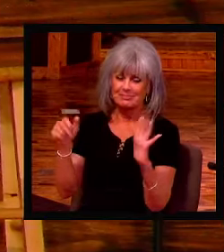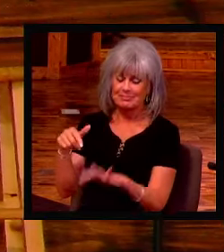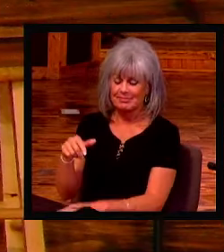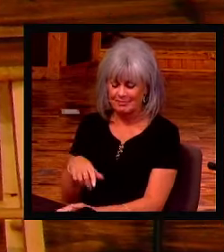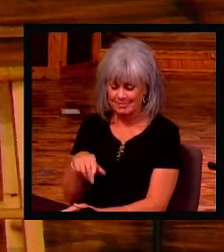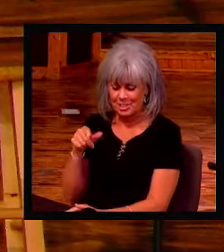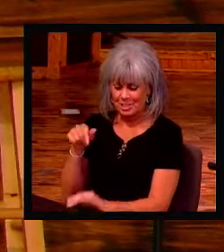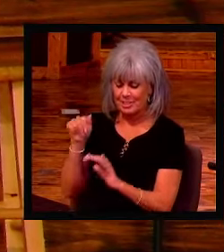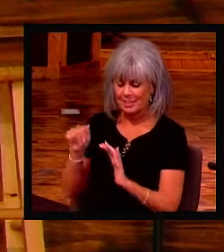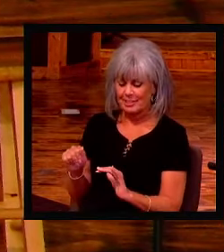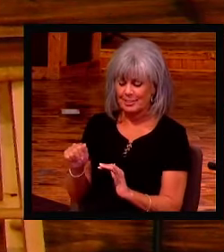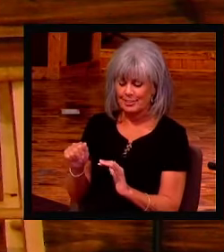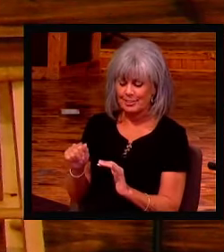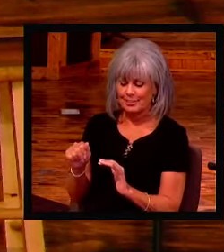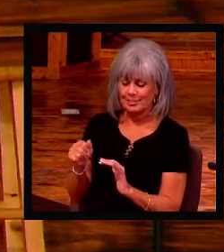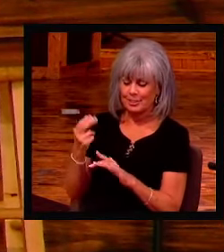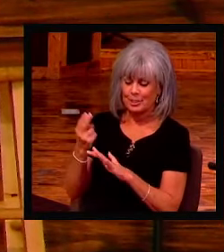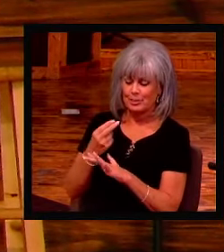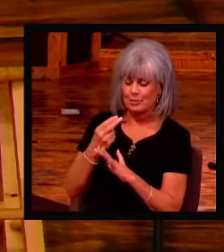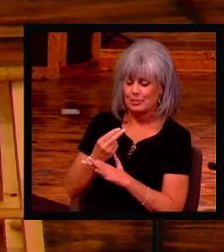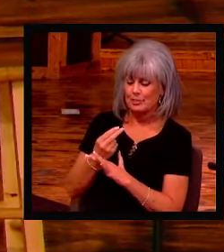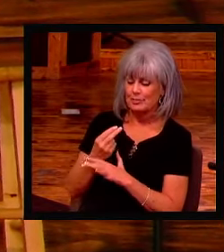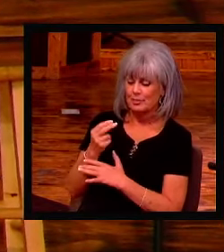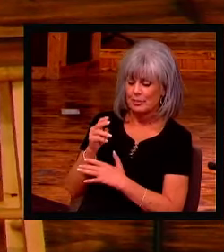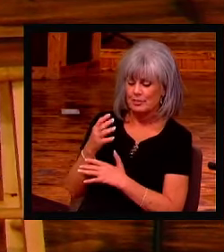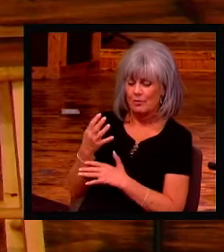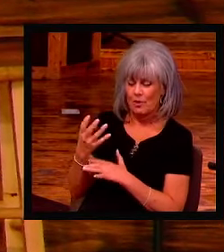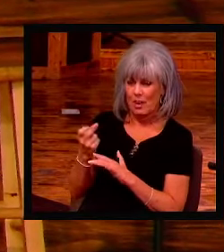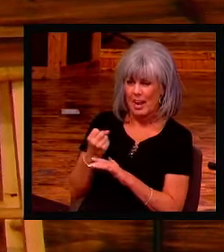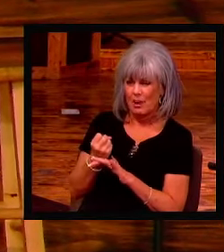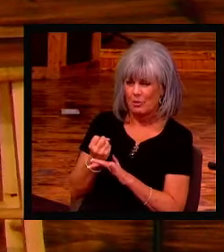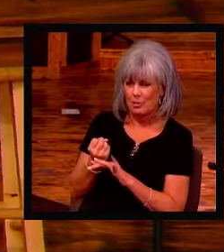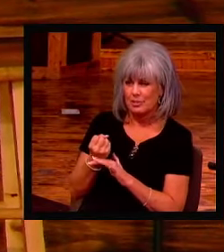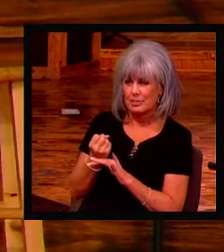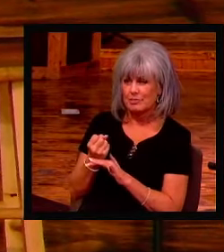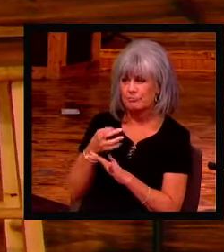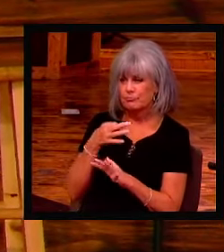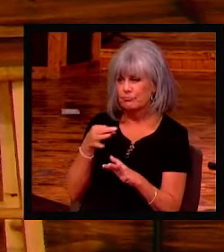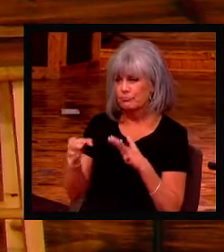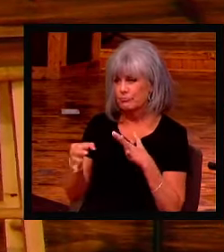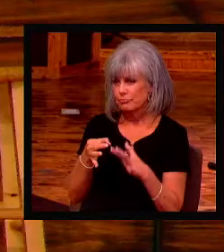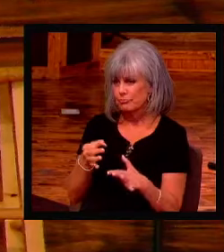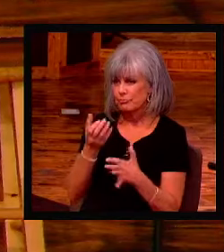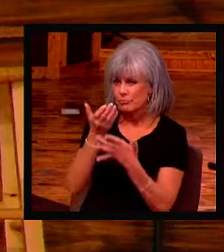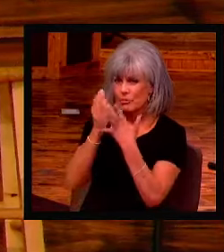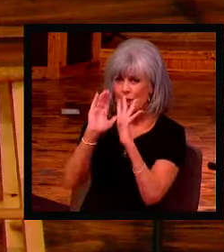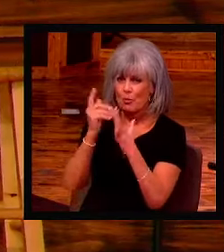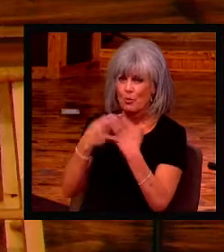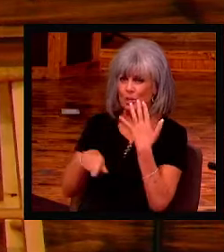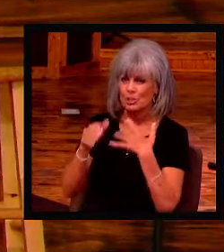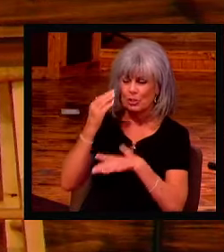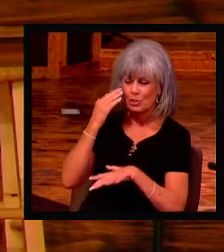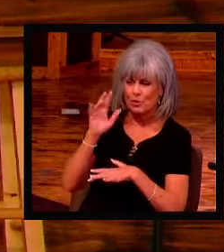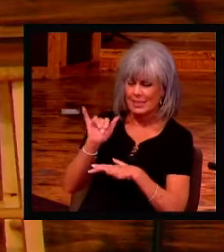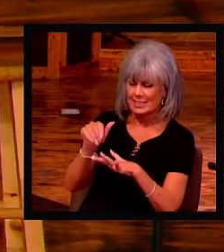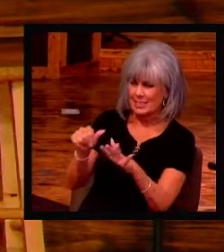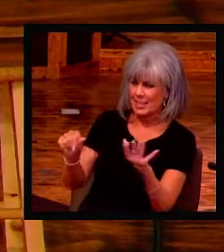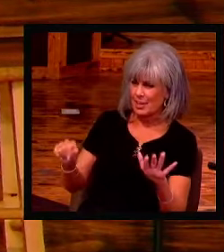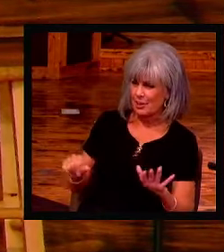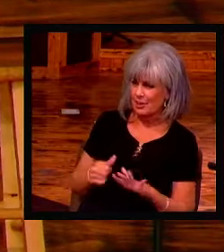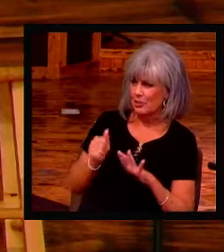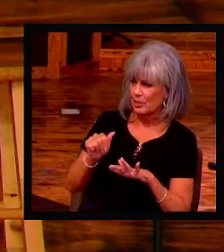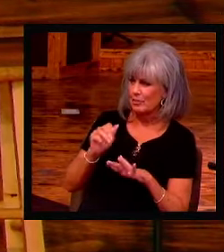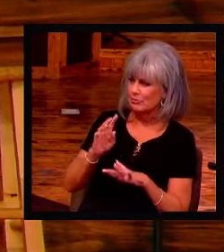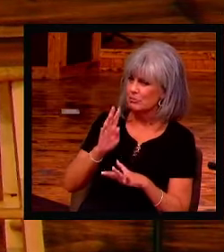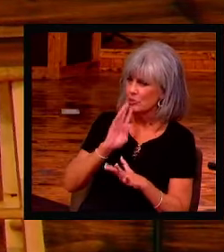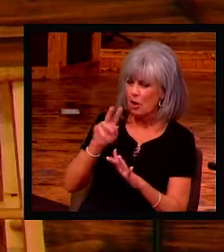spend 4 hours on, but maybe 10 minutes describing Halloween and giving what you know about it, because that's an area you can speak into that none of us